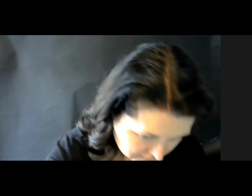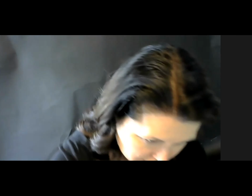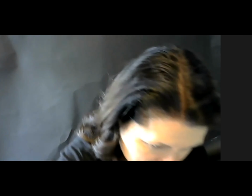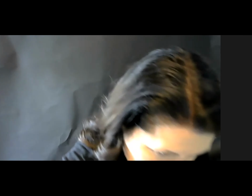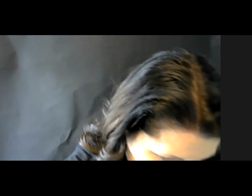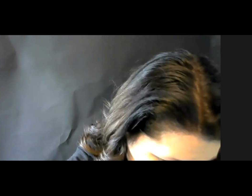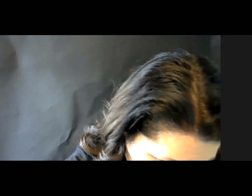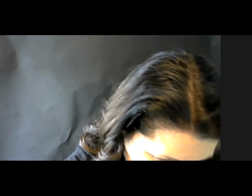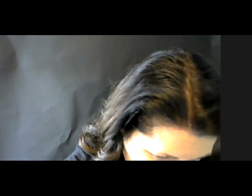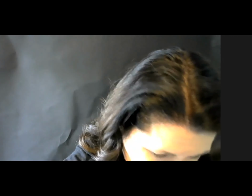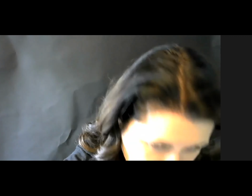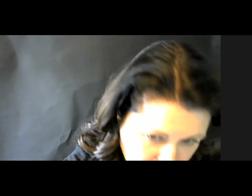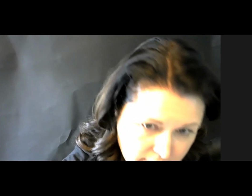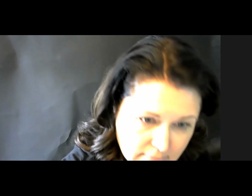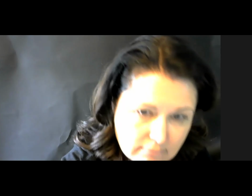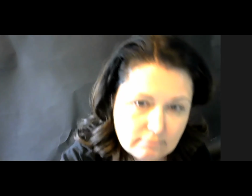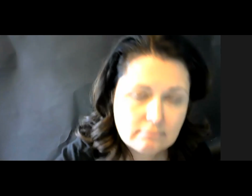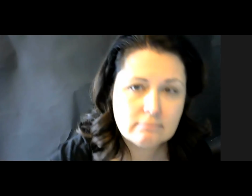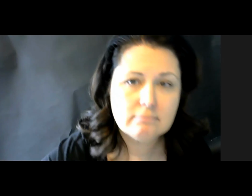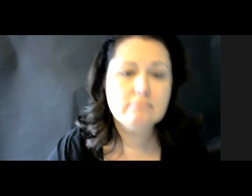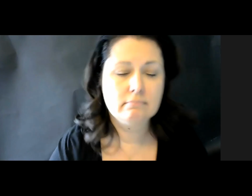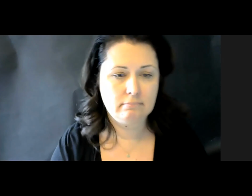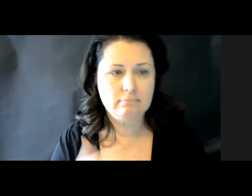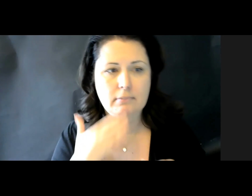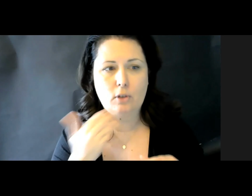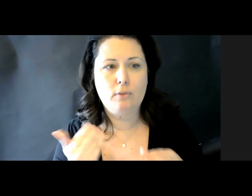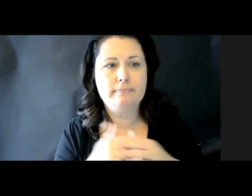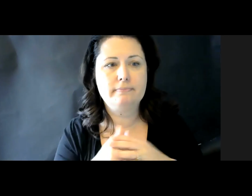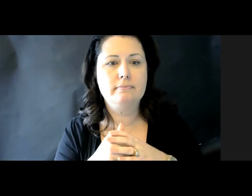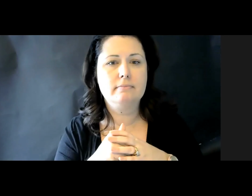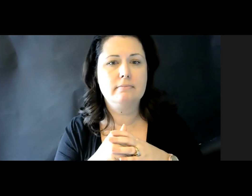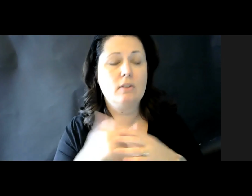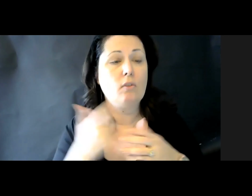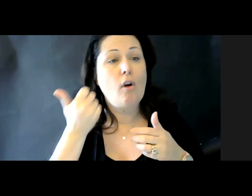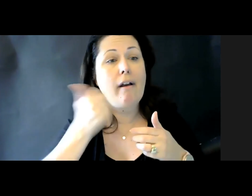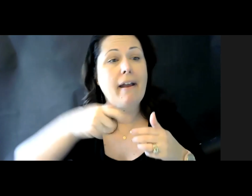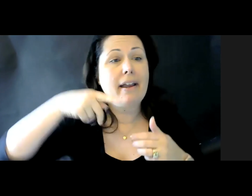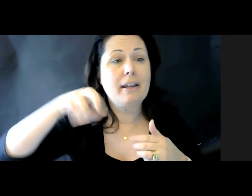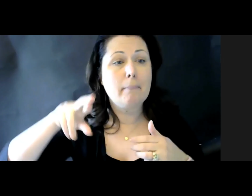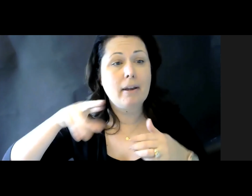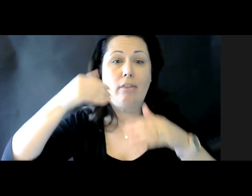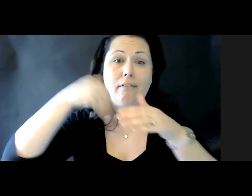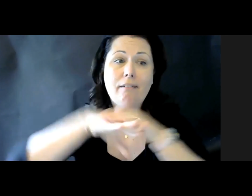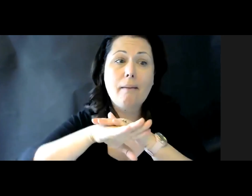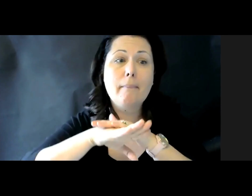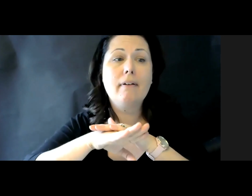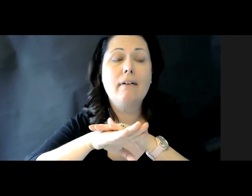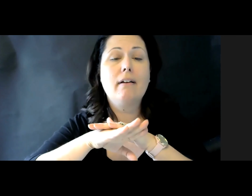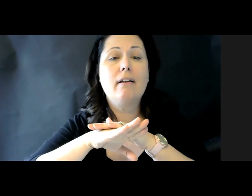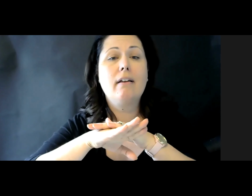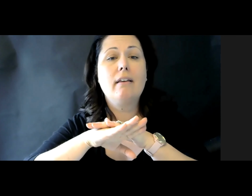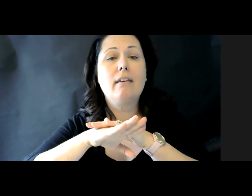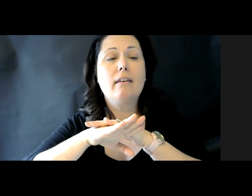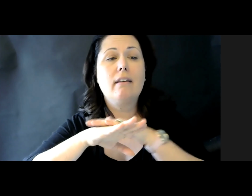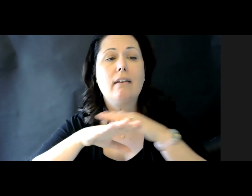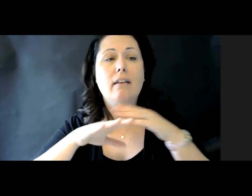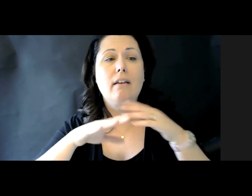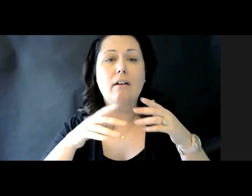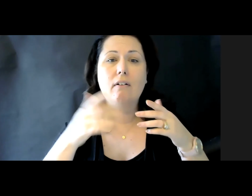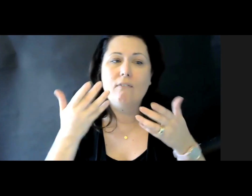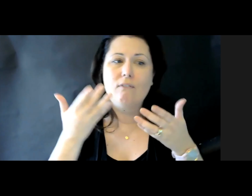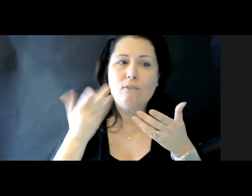Again, it's just a safe space for any peer that comes in, so we not only